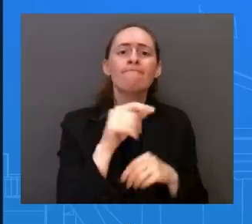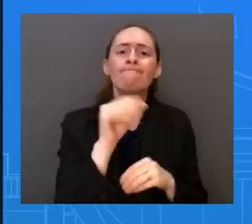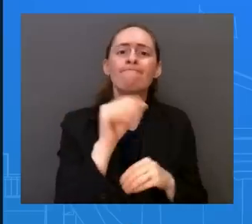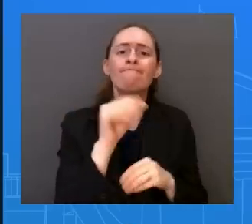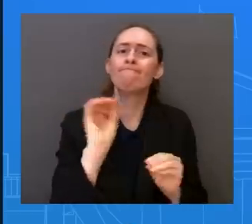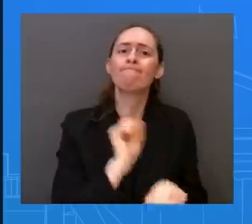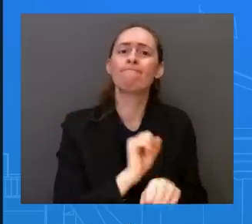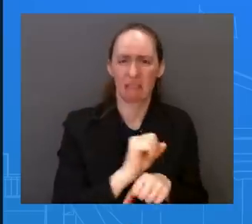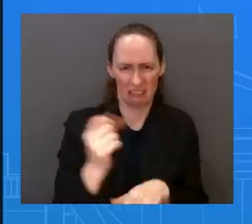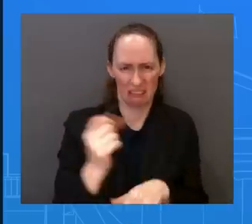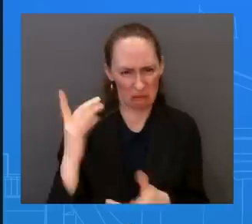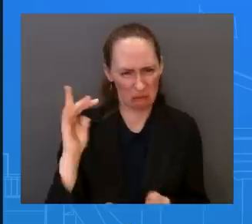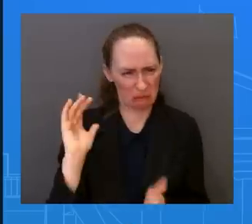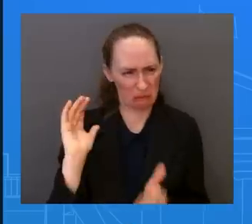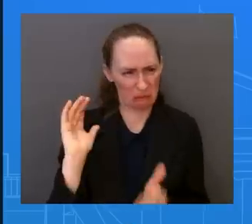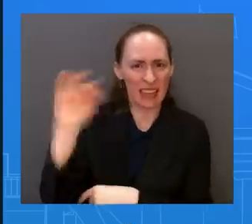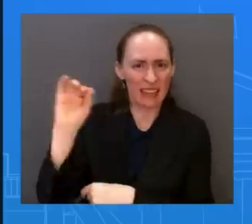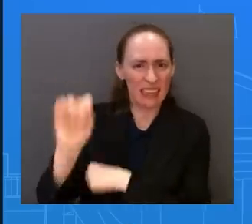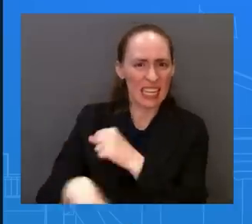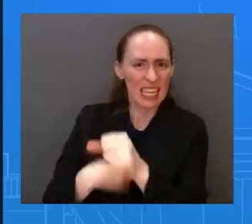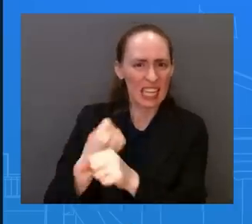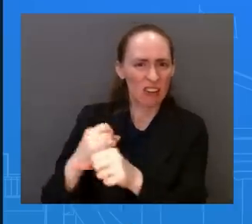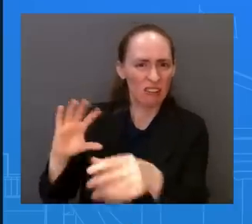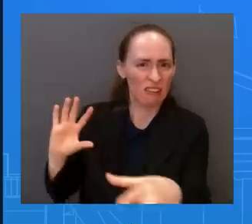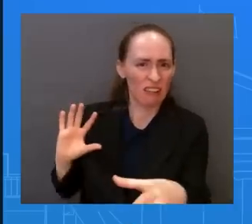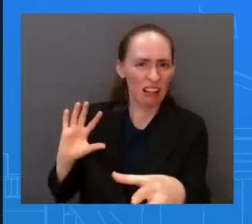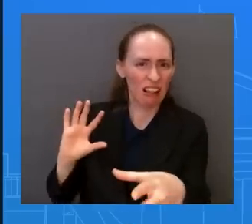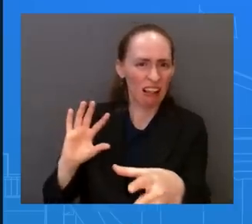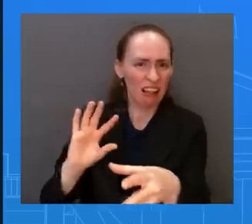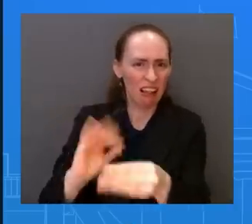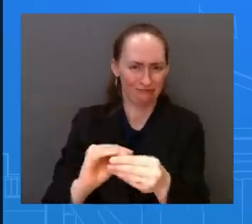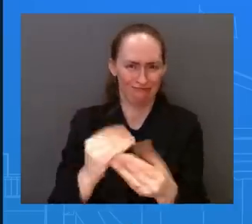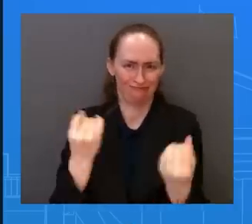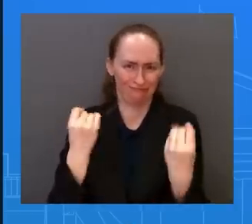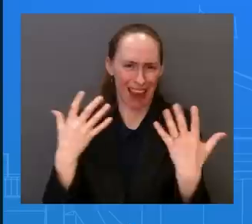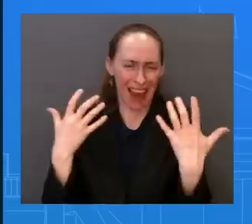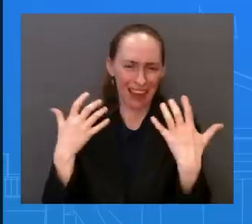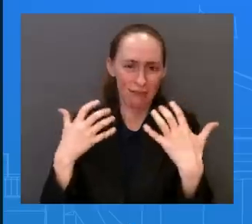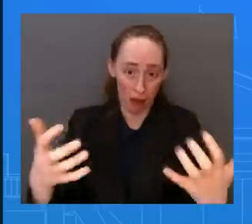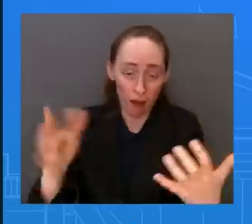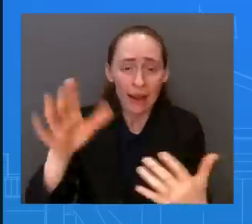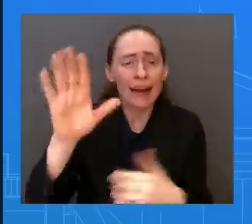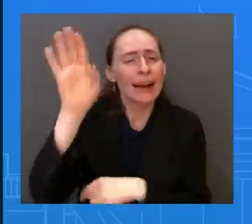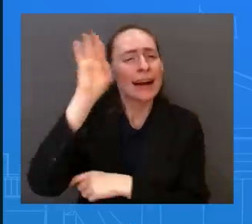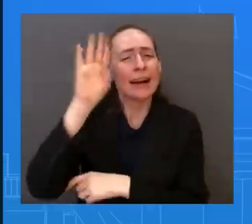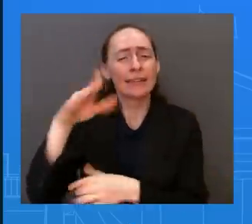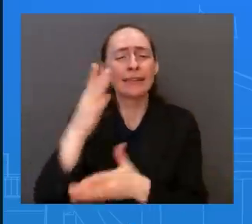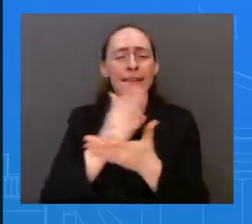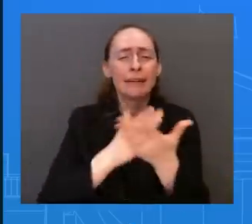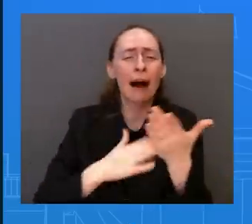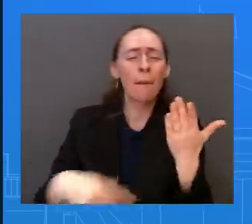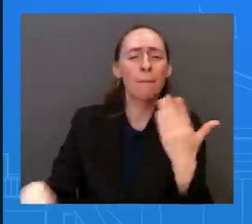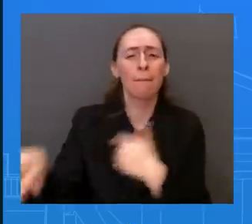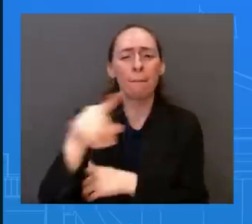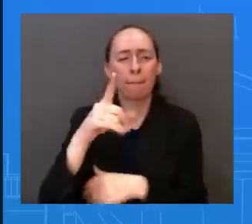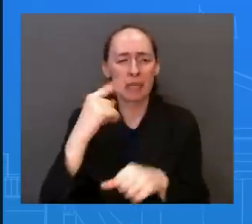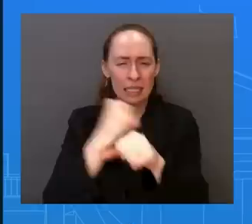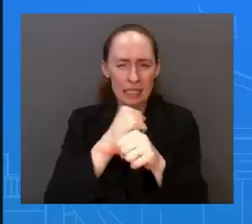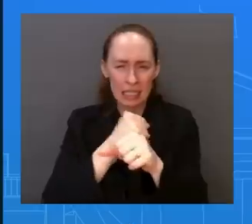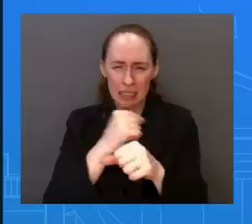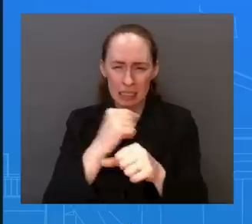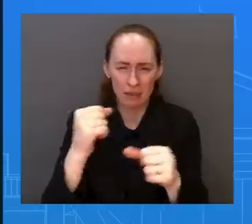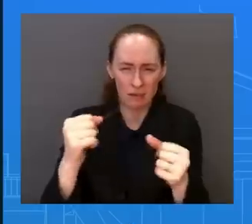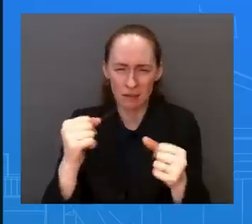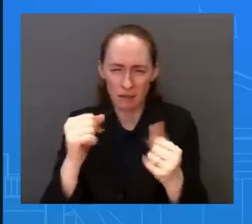in lesser understood statistics. And so things like the fact that we have seen this historic burst